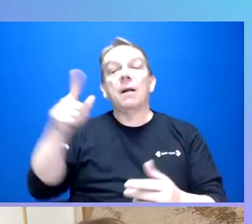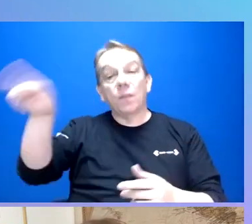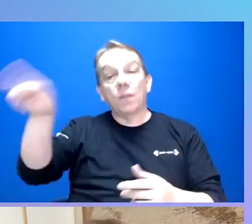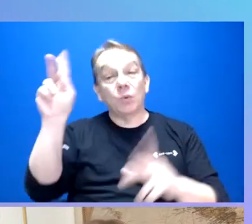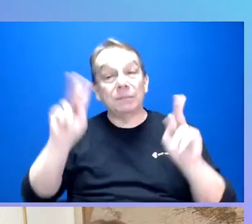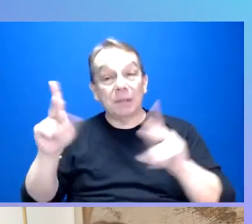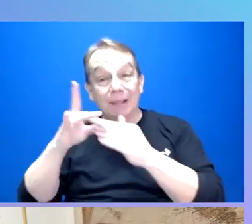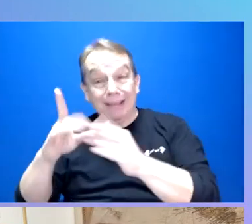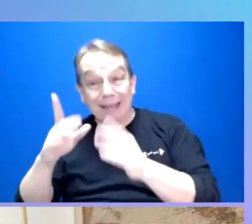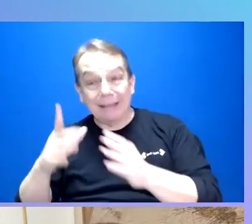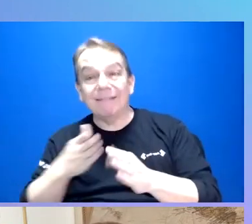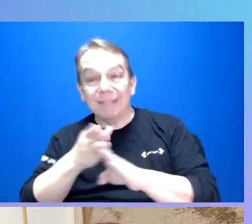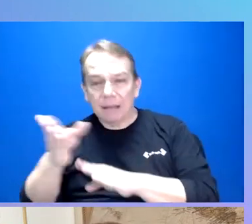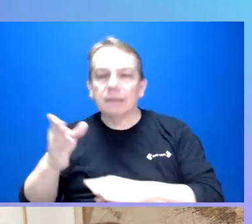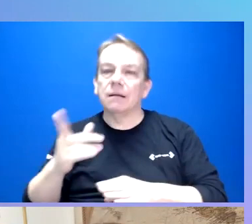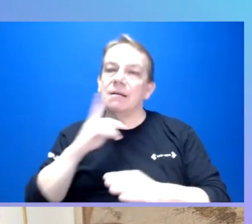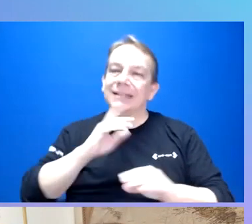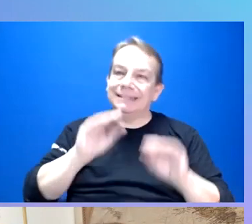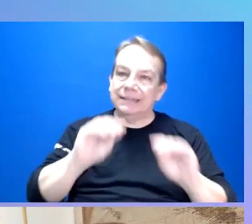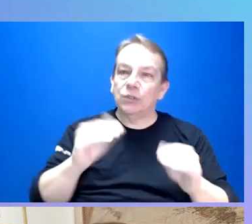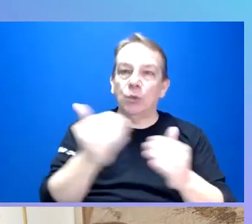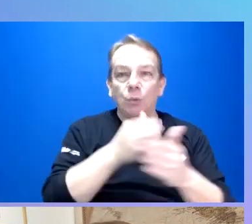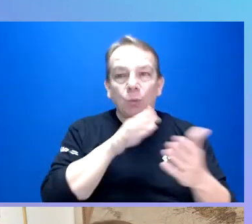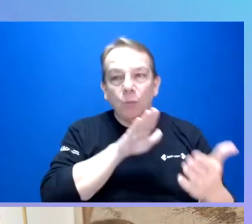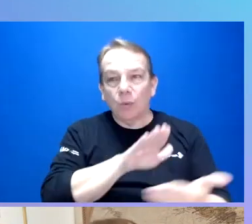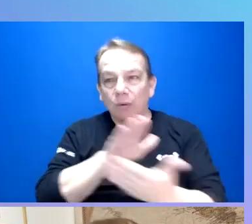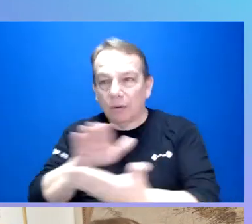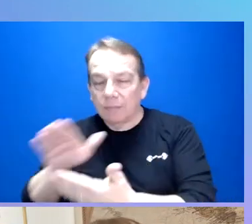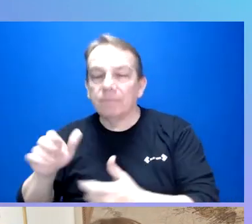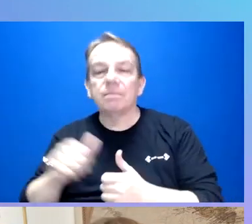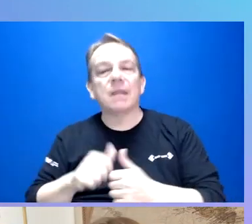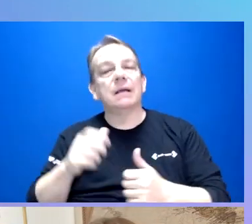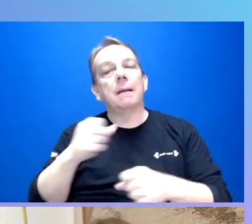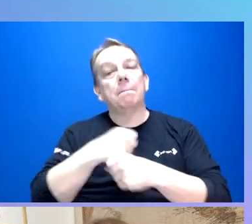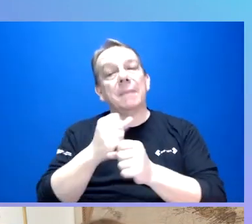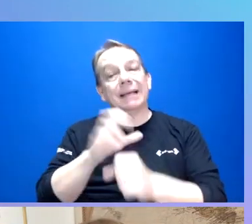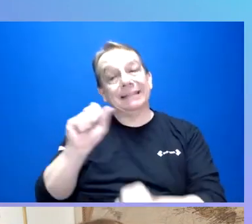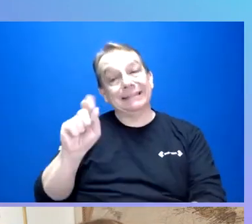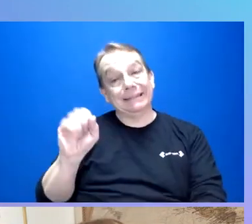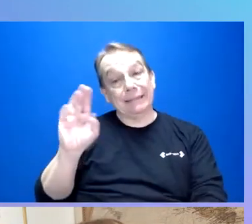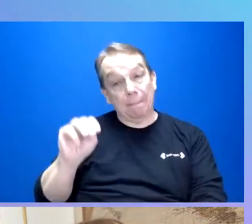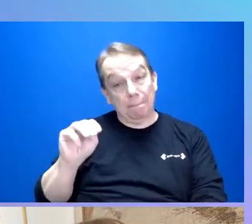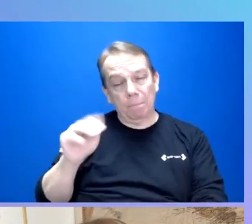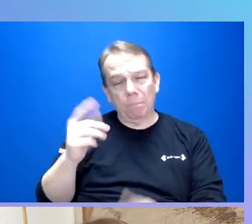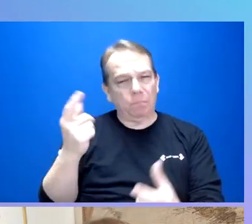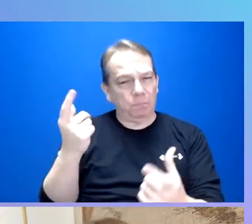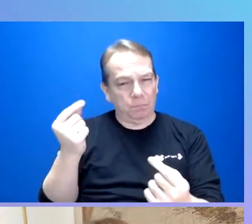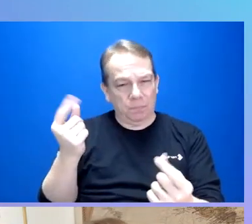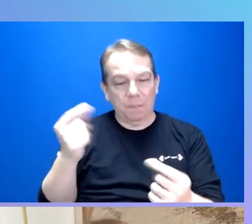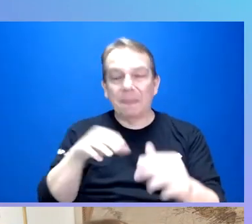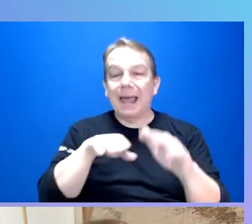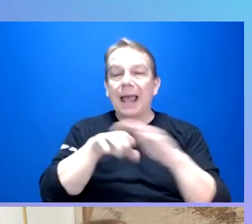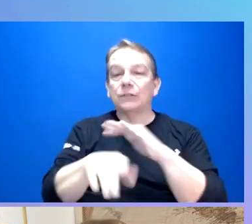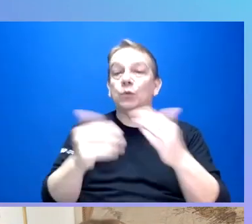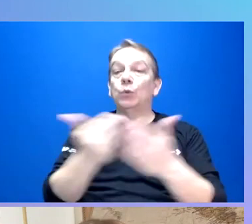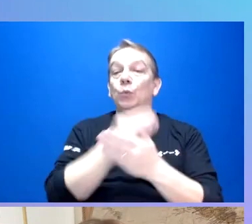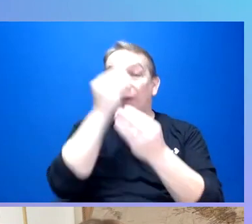way. So to increase access to making and STEM, we can offer access to information through